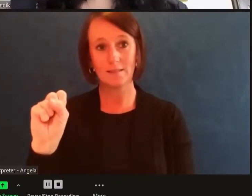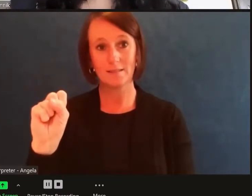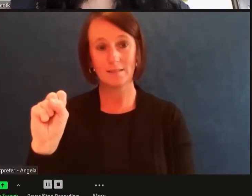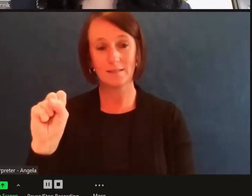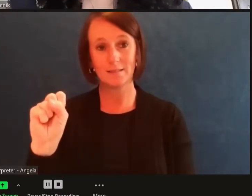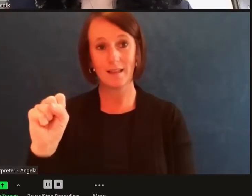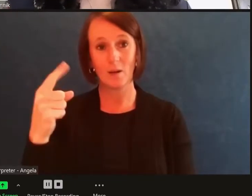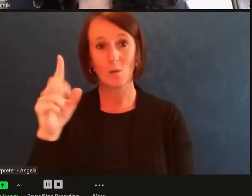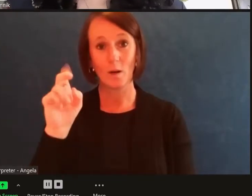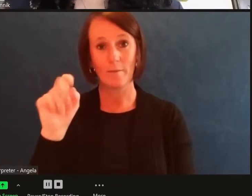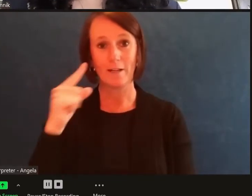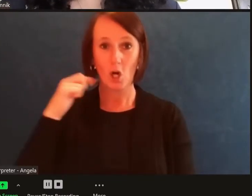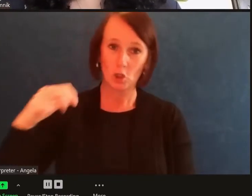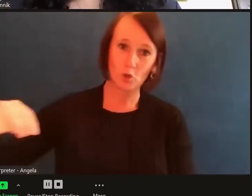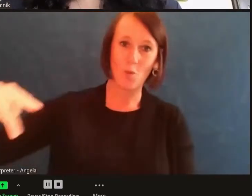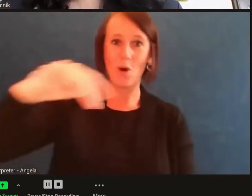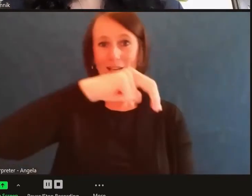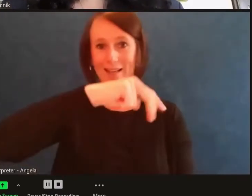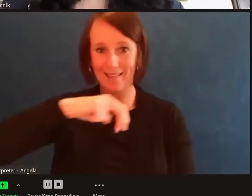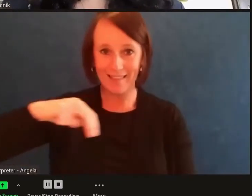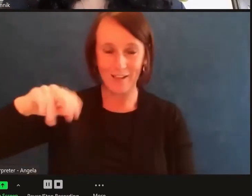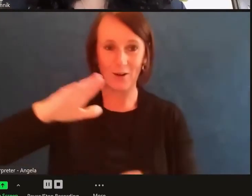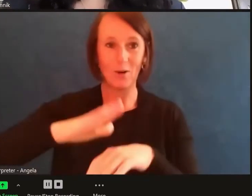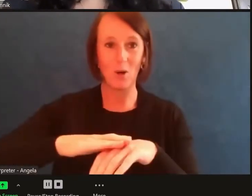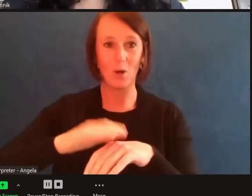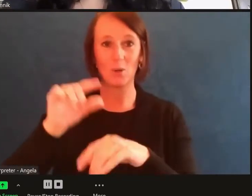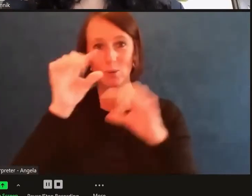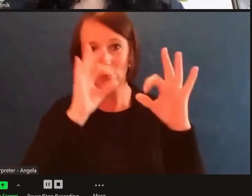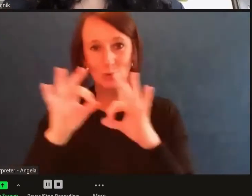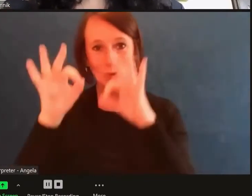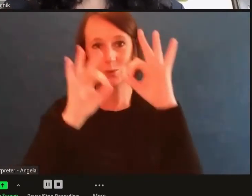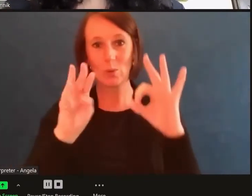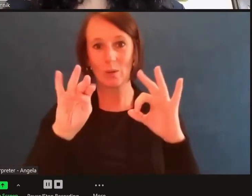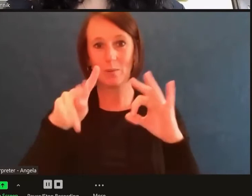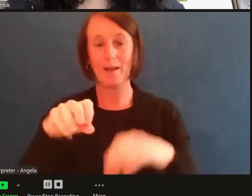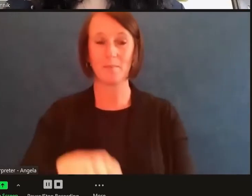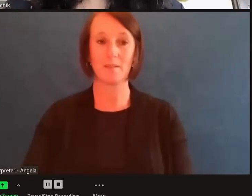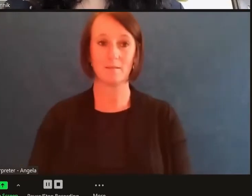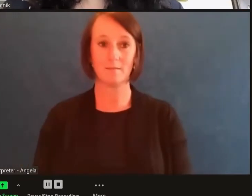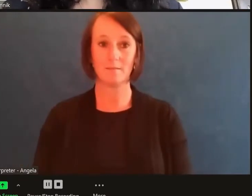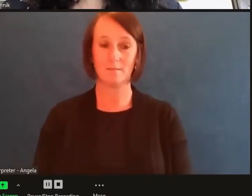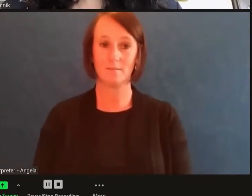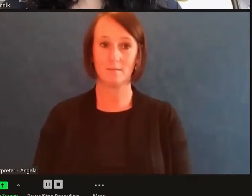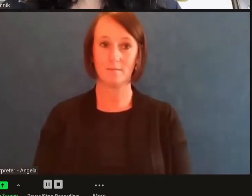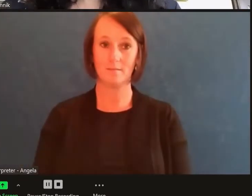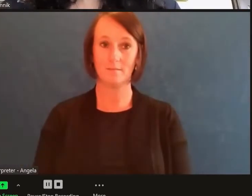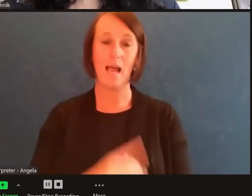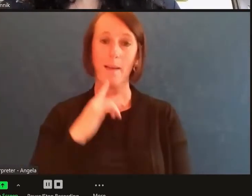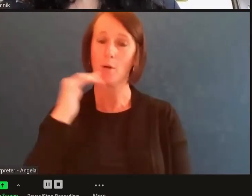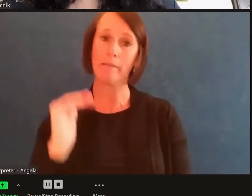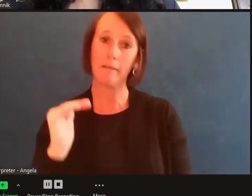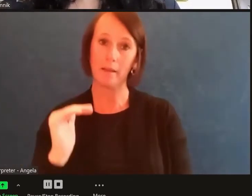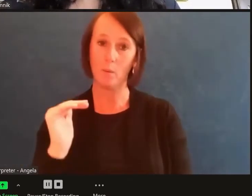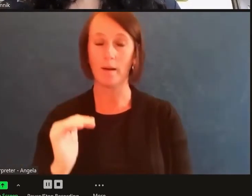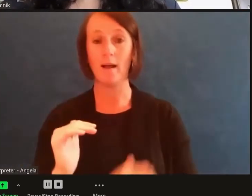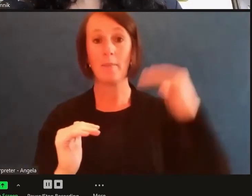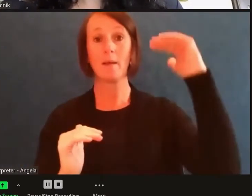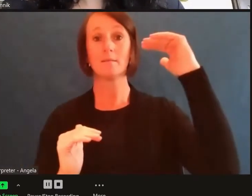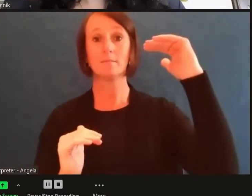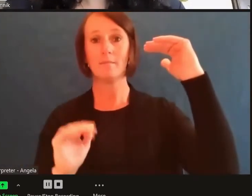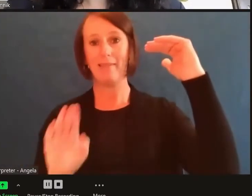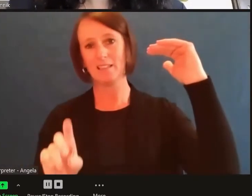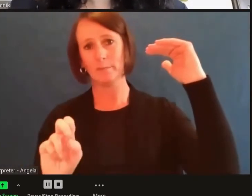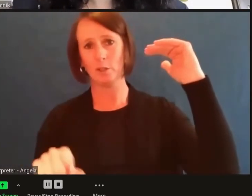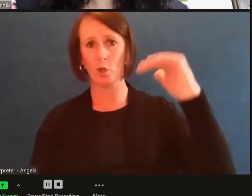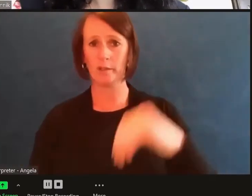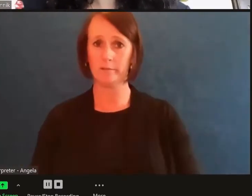to this day. So you'll see us there. I'm the one that isn't little and little white on the leash. That's my